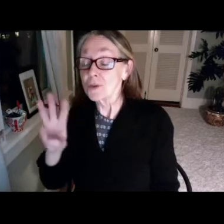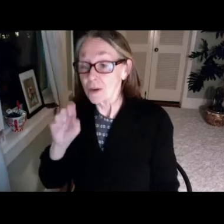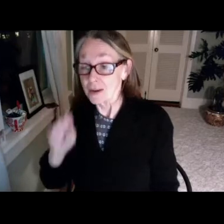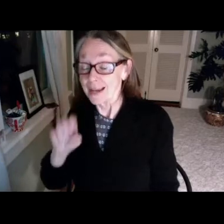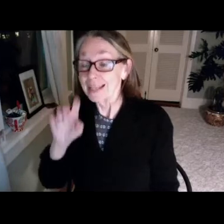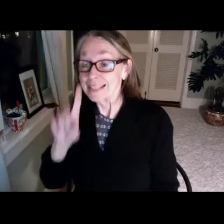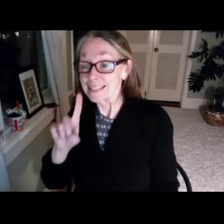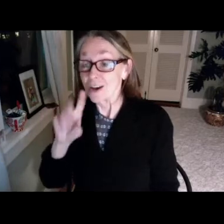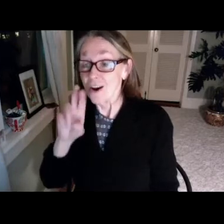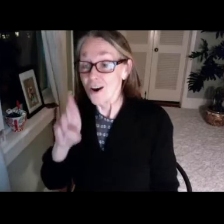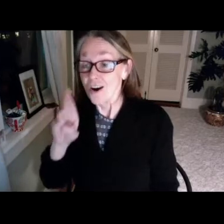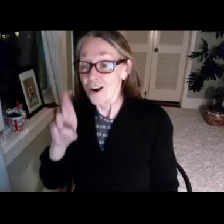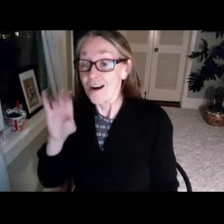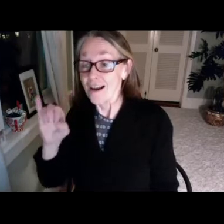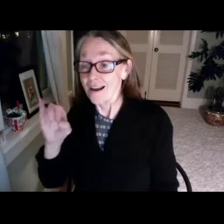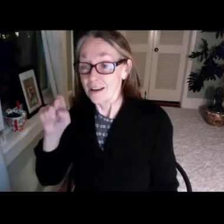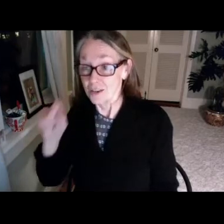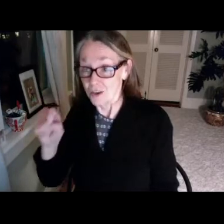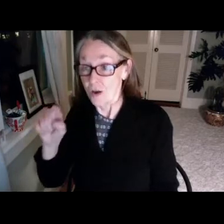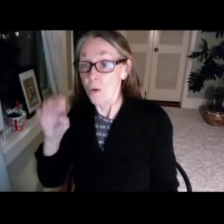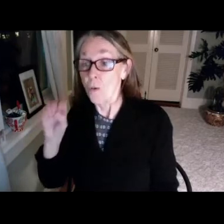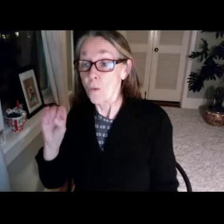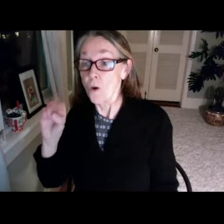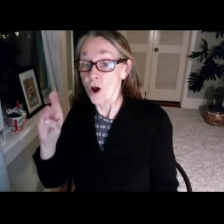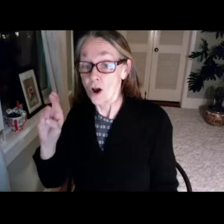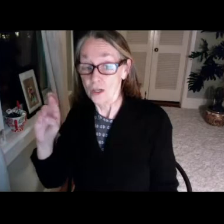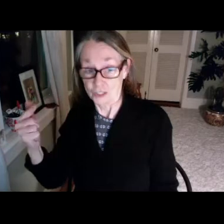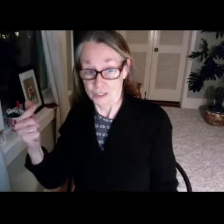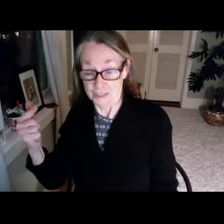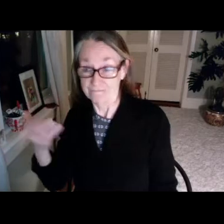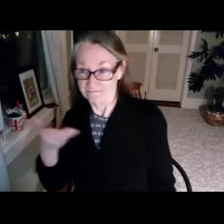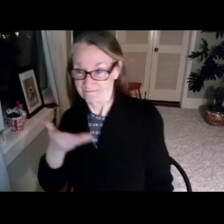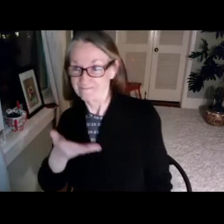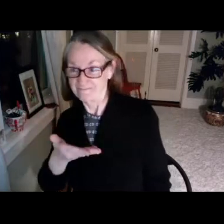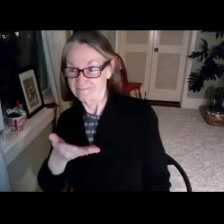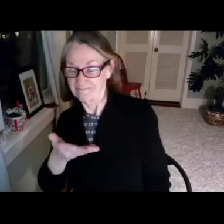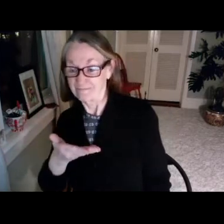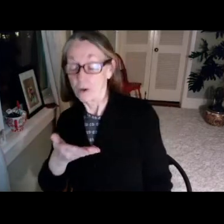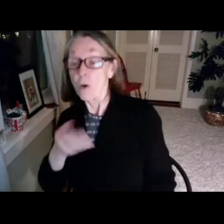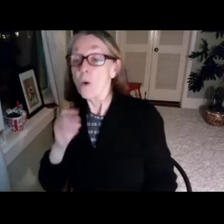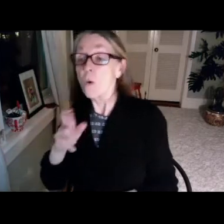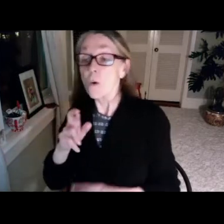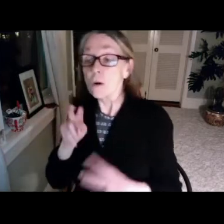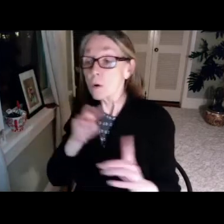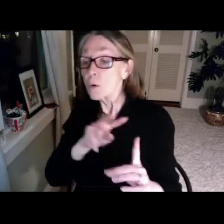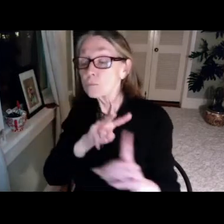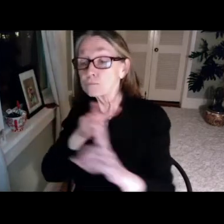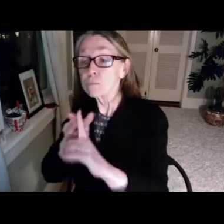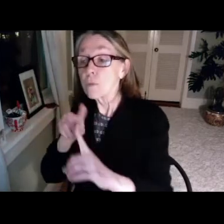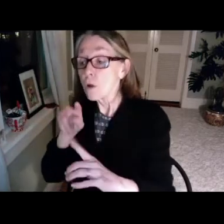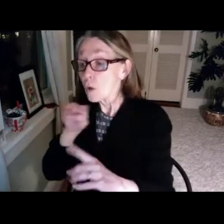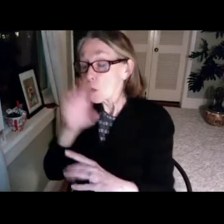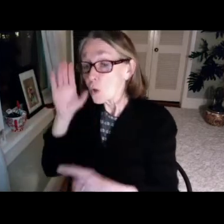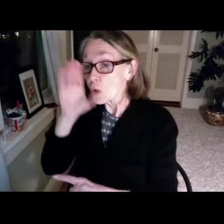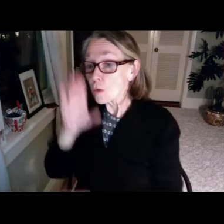www.drri.org. You can also go to the Social Security's website, ssa.gov, which is